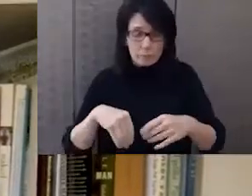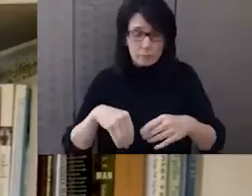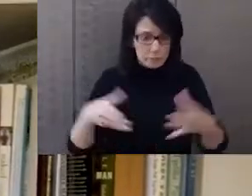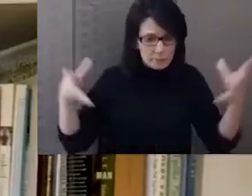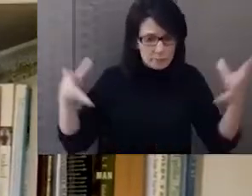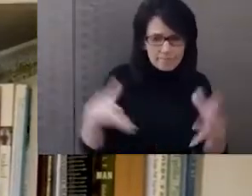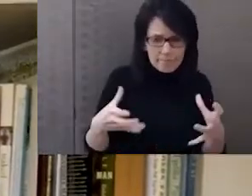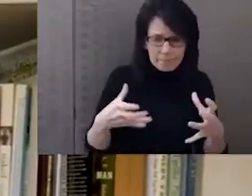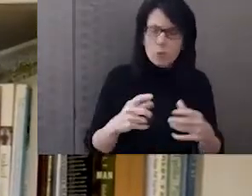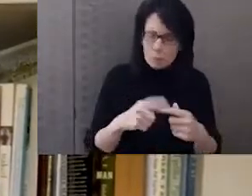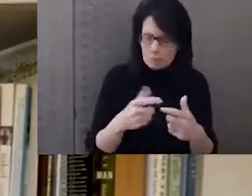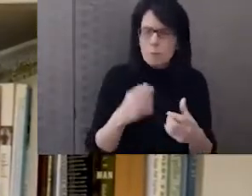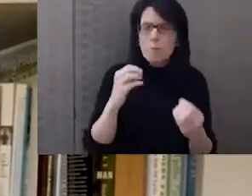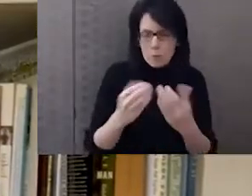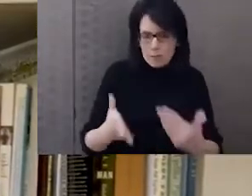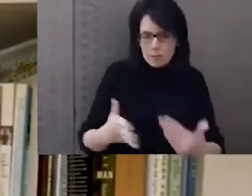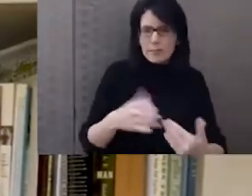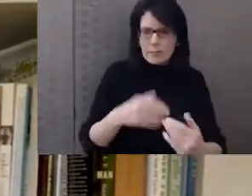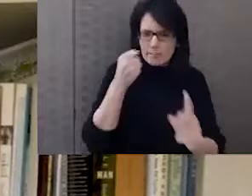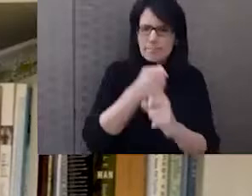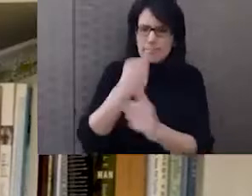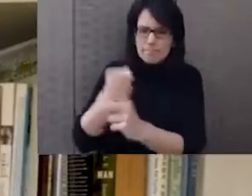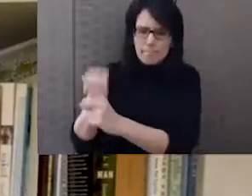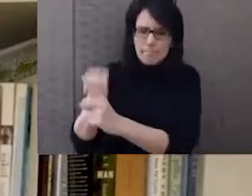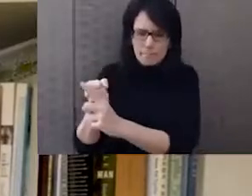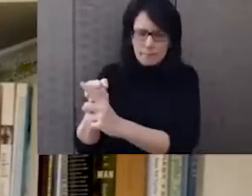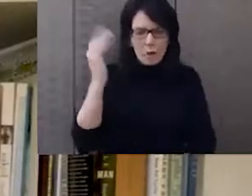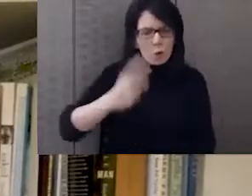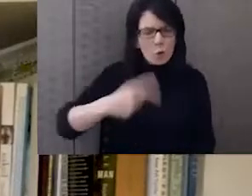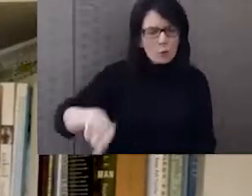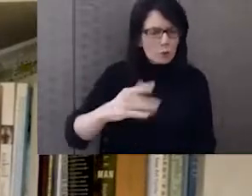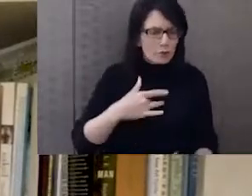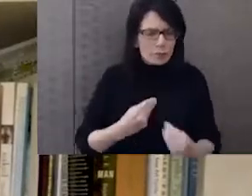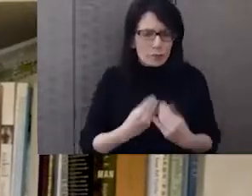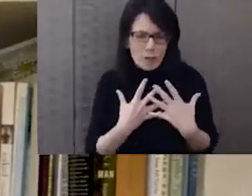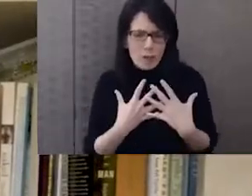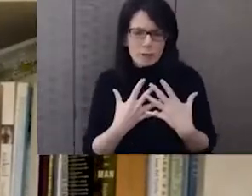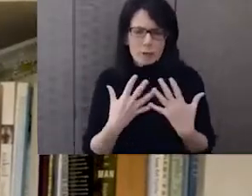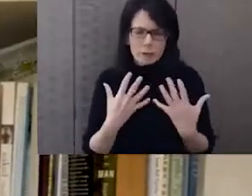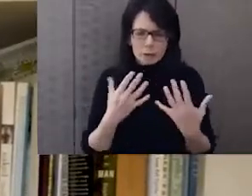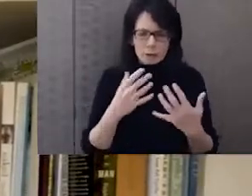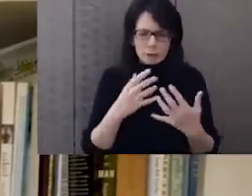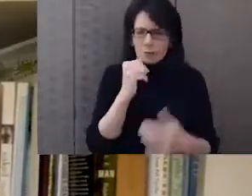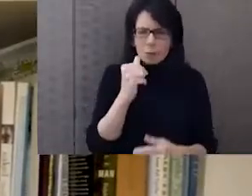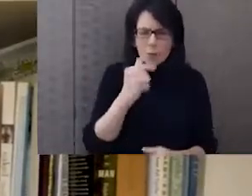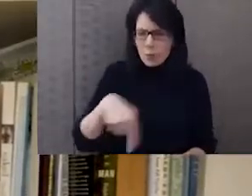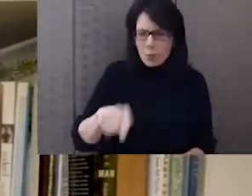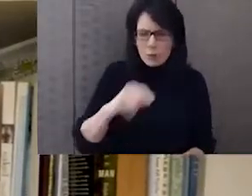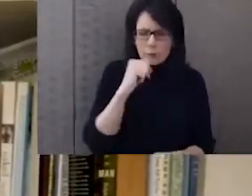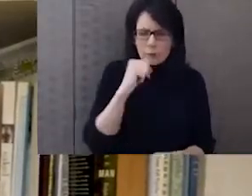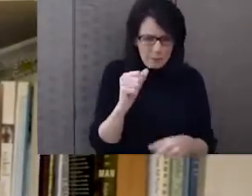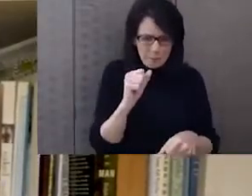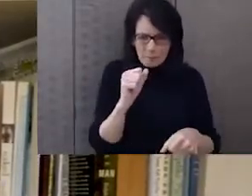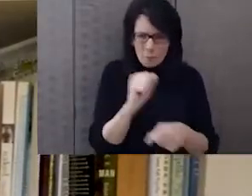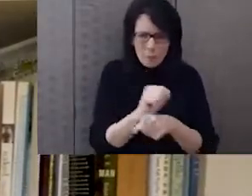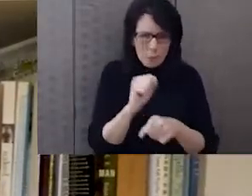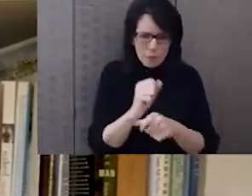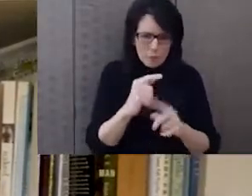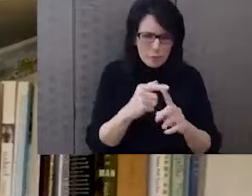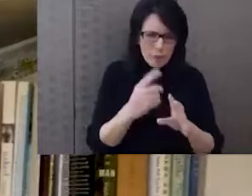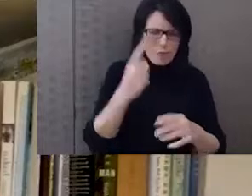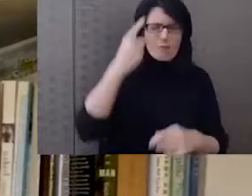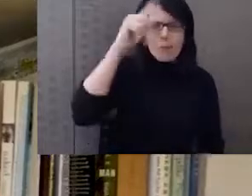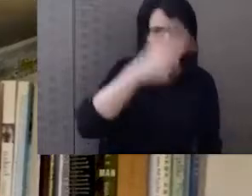by Christina and Catherine, Chanel and Brandon, understanding that we act with, not for, beside, not in front.